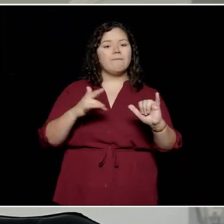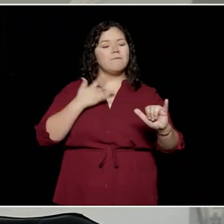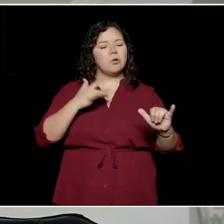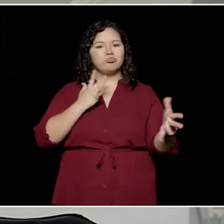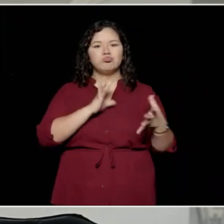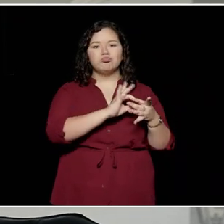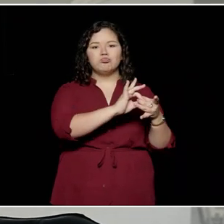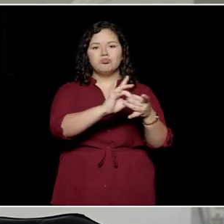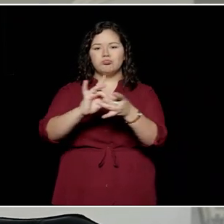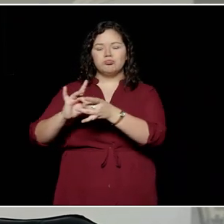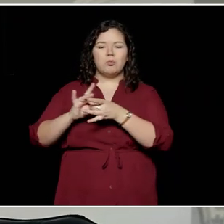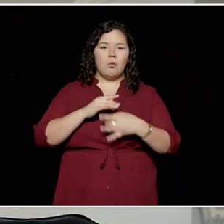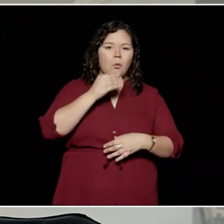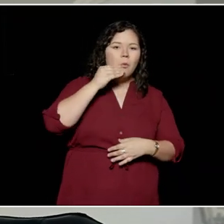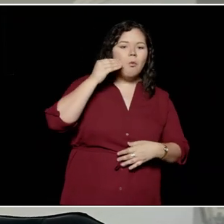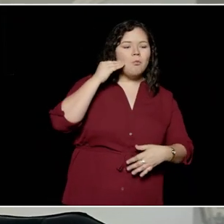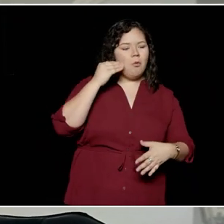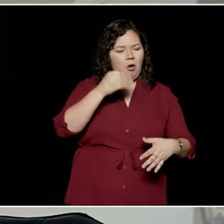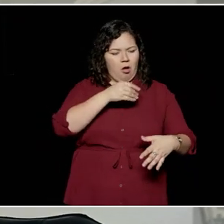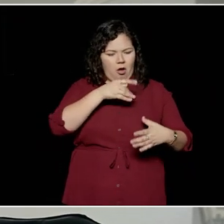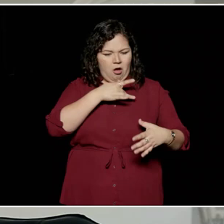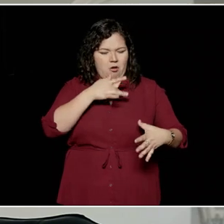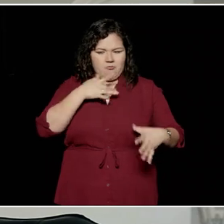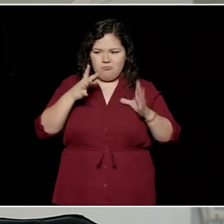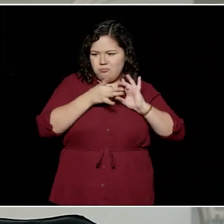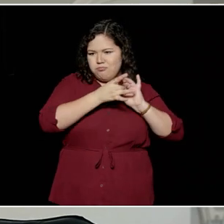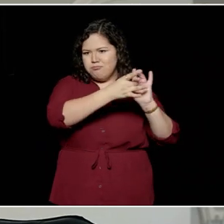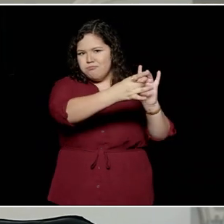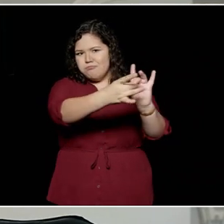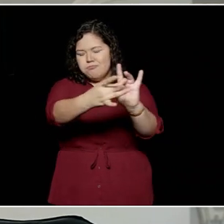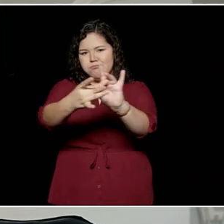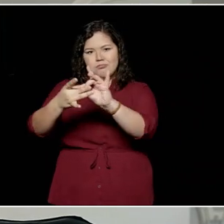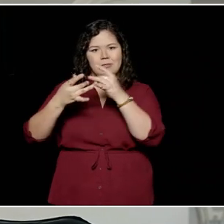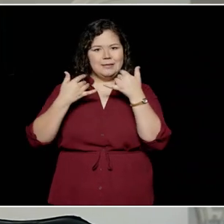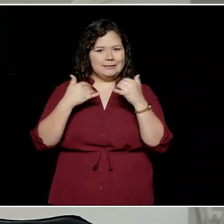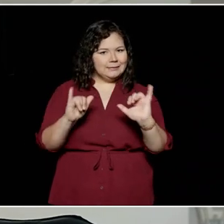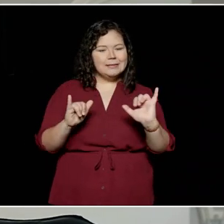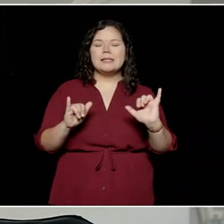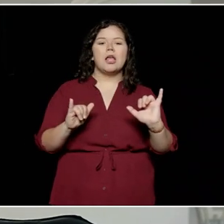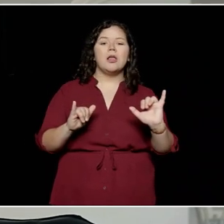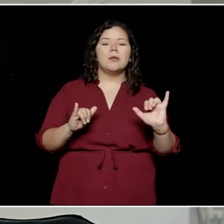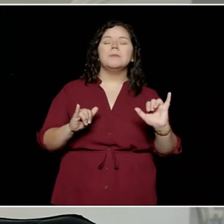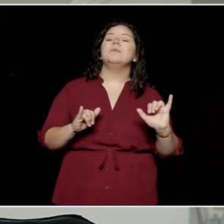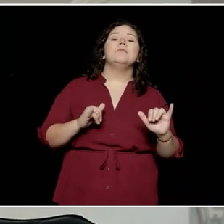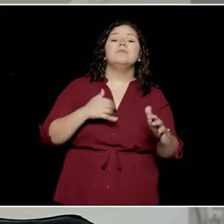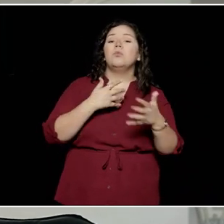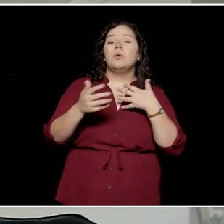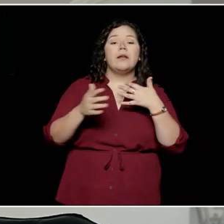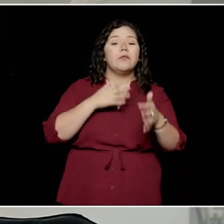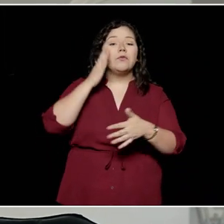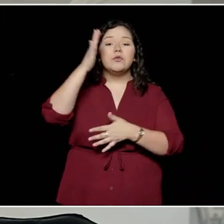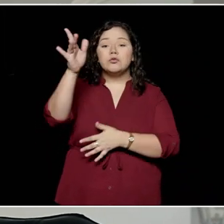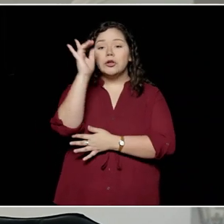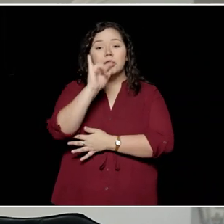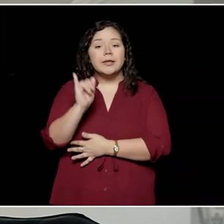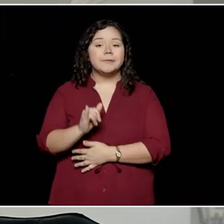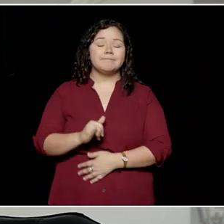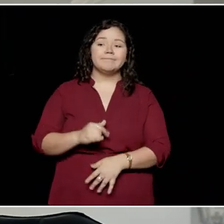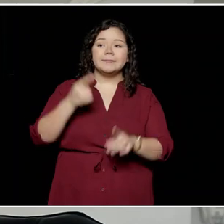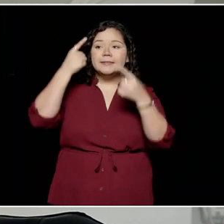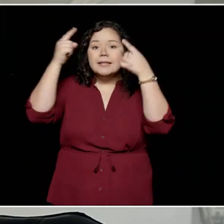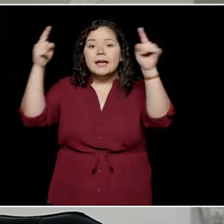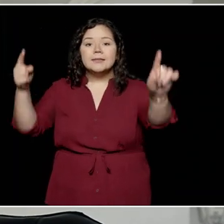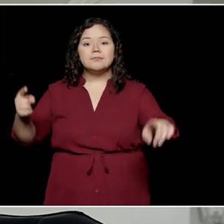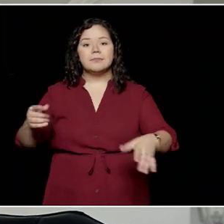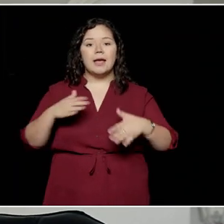hope, but we are nonetheless united in our homes and in our hearts, and with every possible good wish for your future